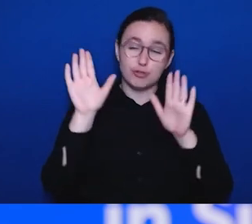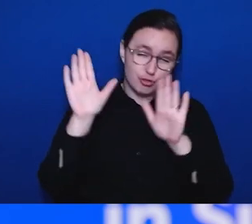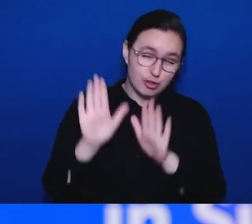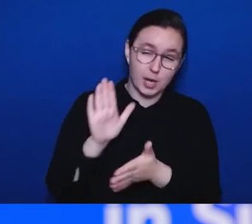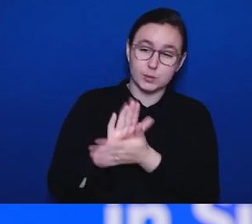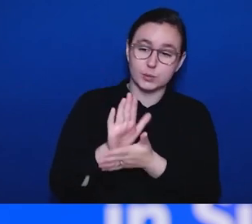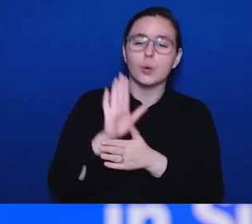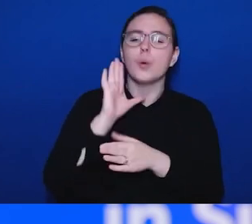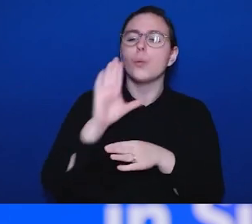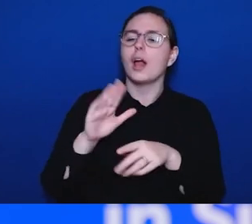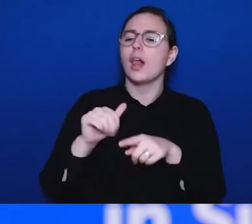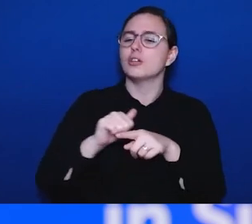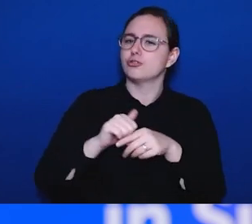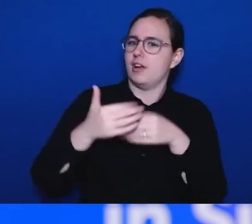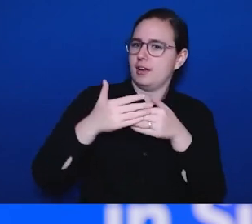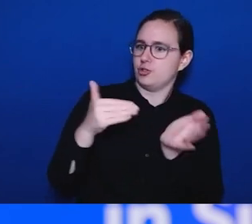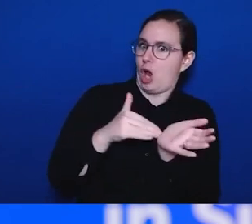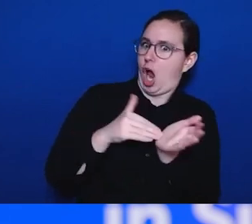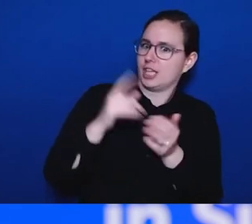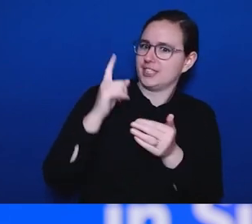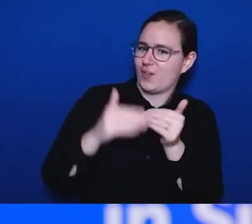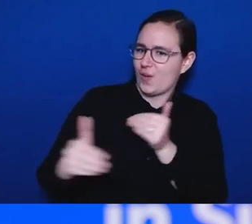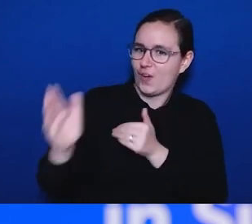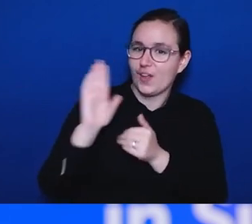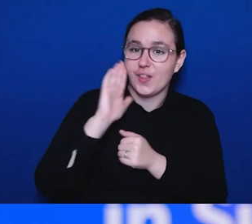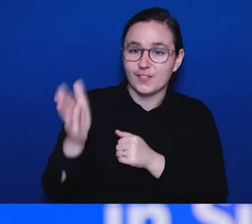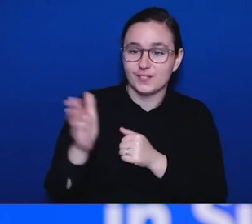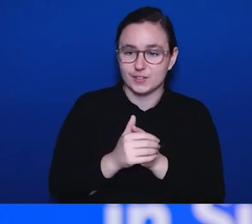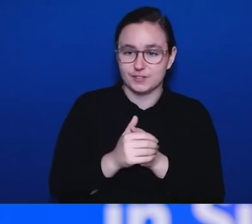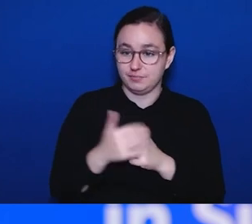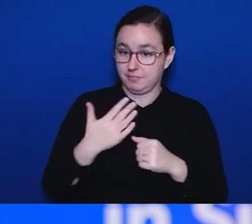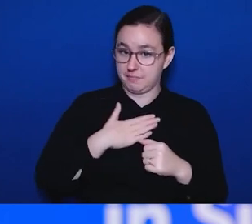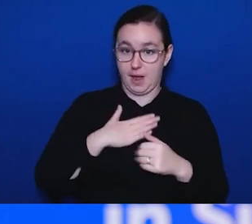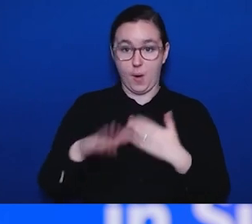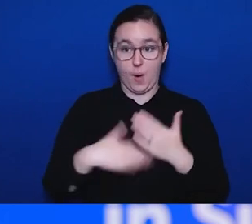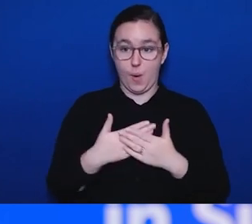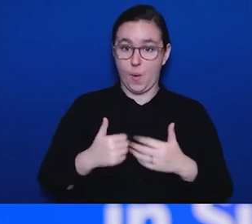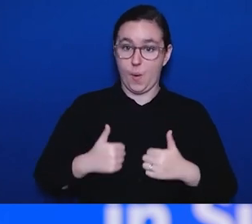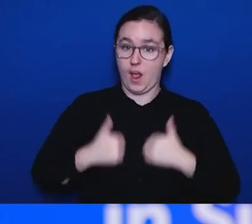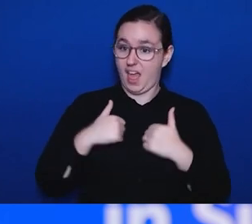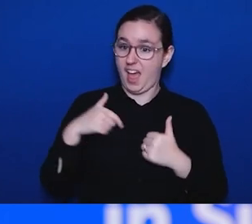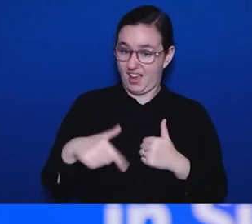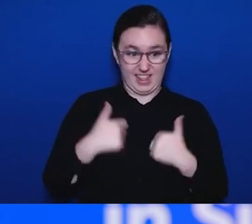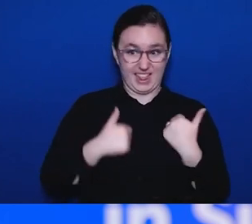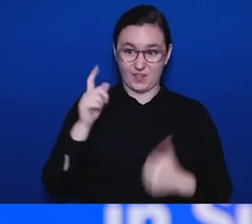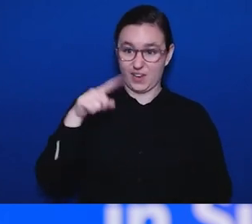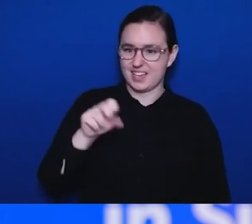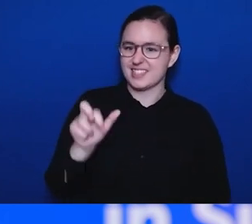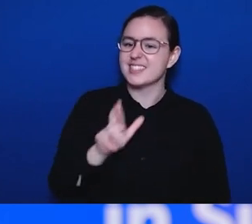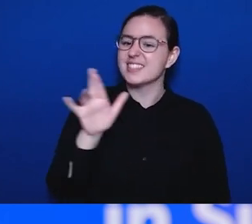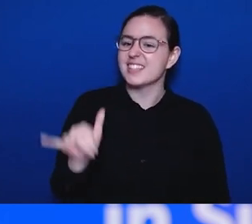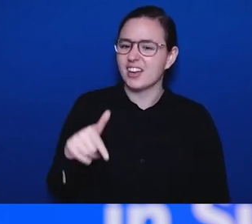very exciting to know that a great school like SFU will be nurturing future doctors. Further, I have lived my entire life in